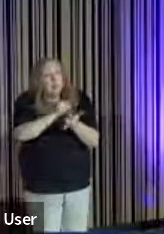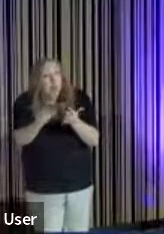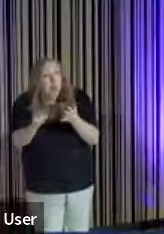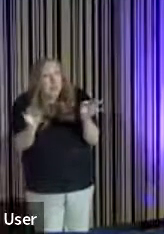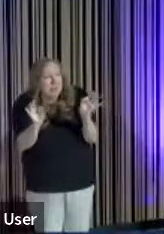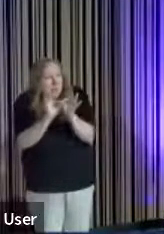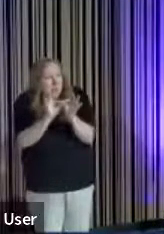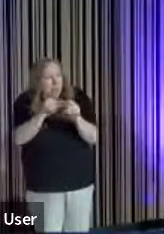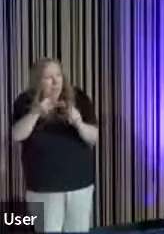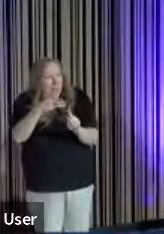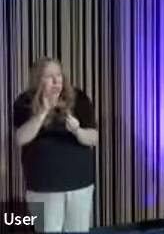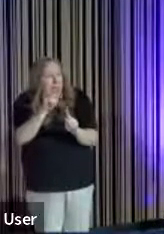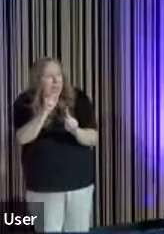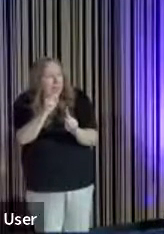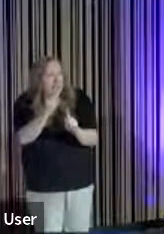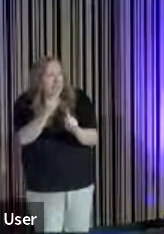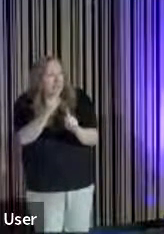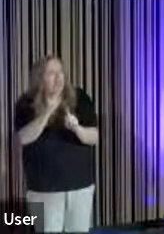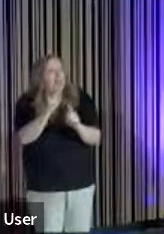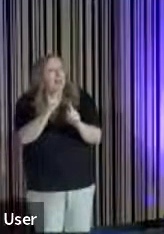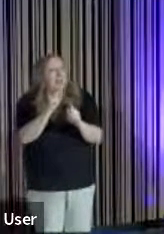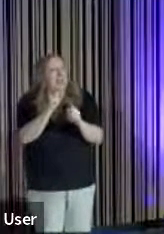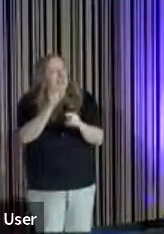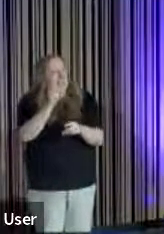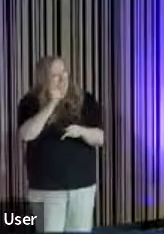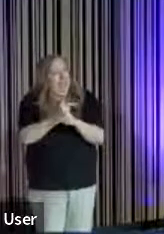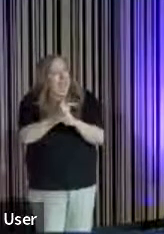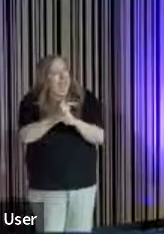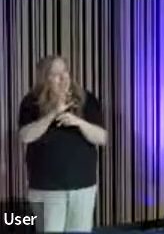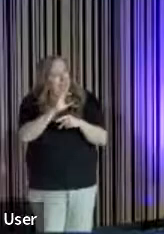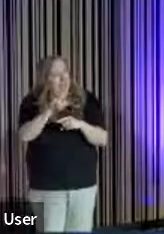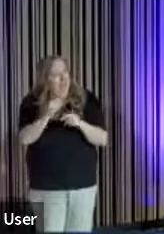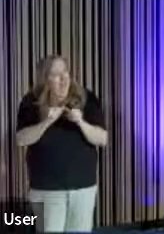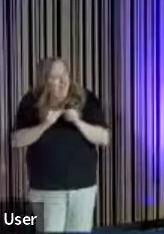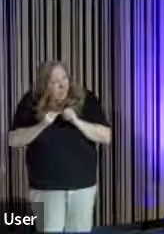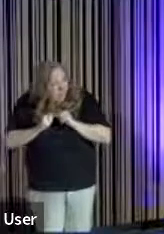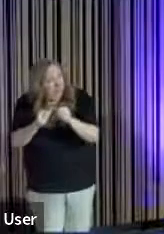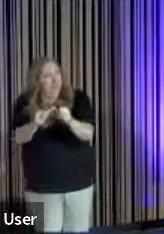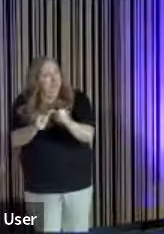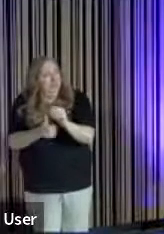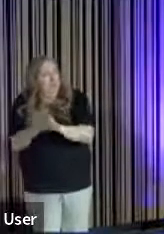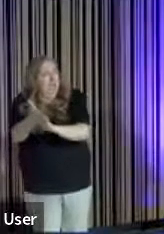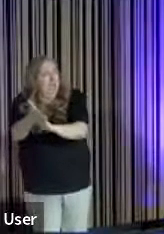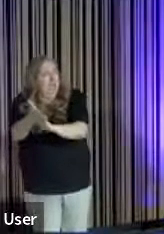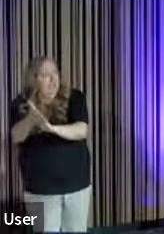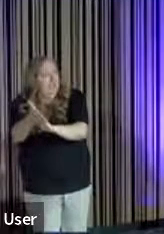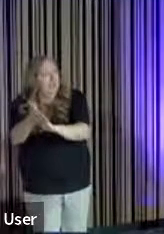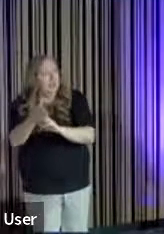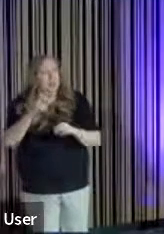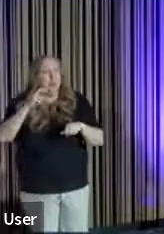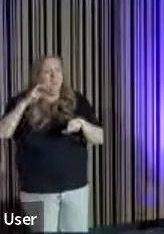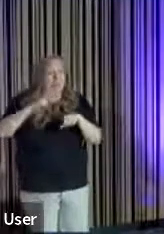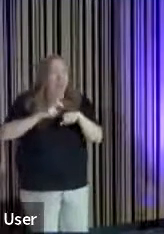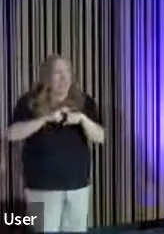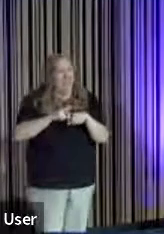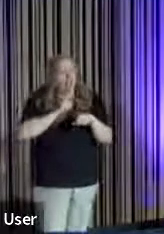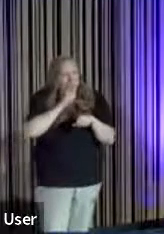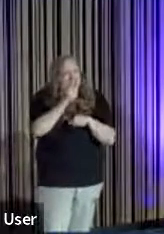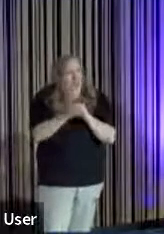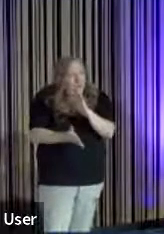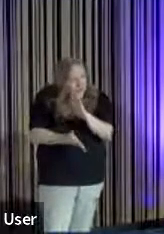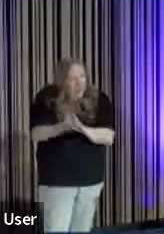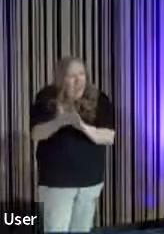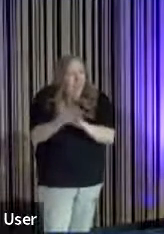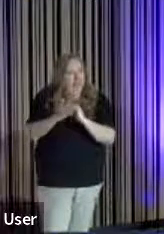stability. And so viruses are dialing in and manipulating community metabolisms in the oceans in ways that we can actually start to